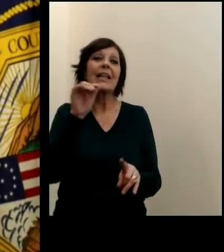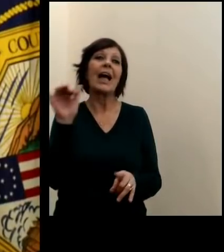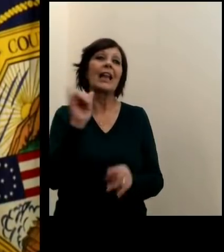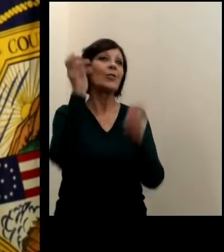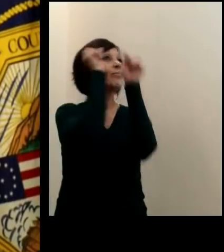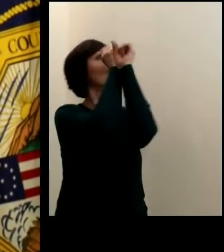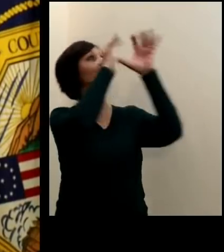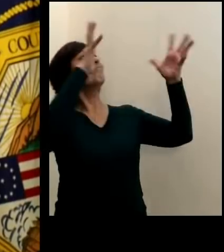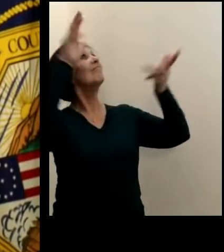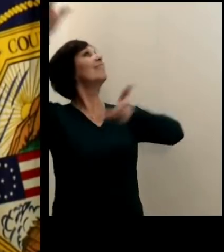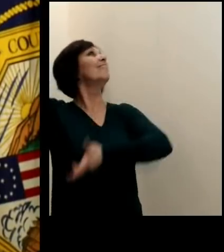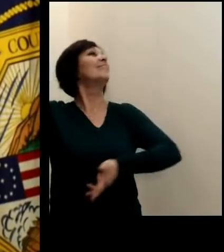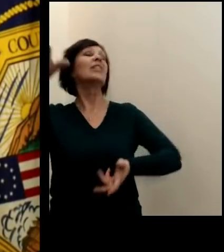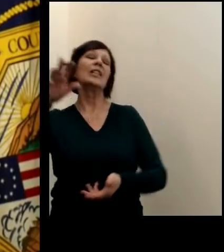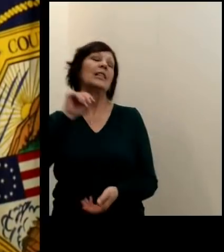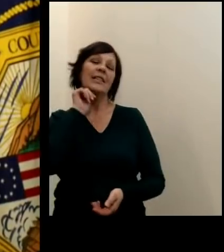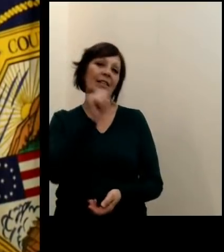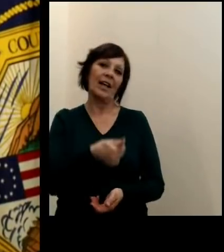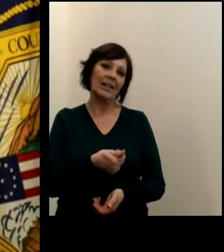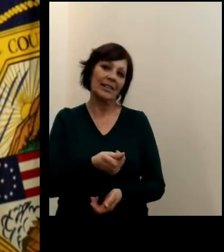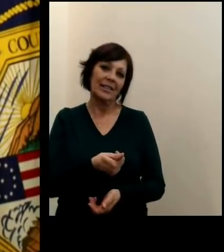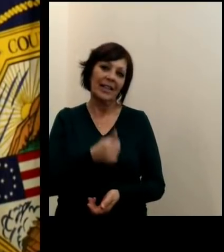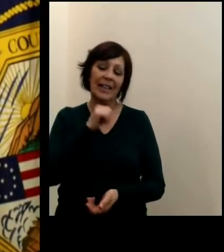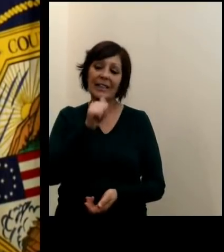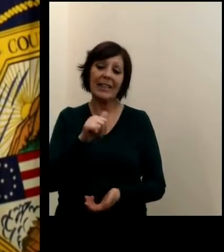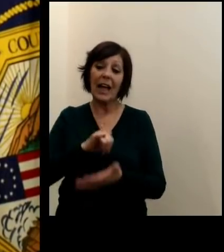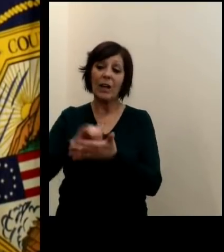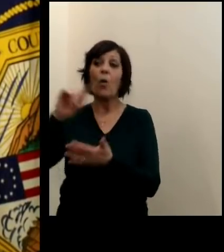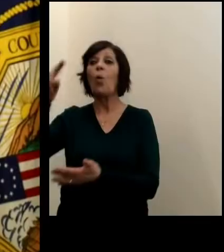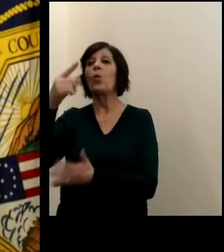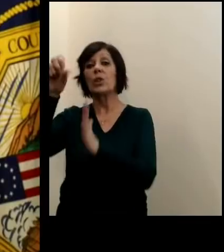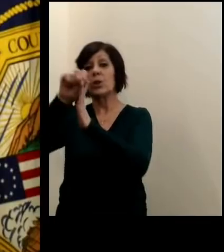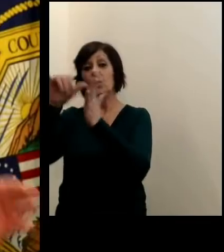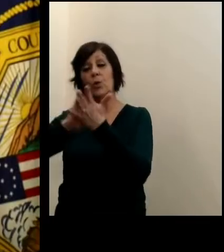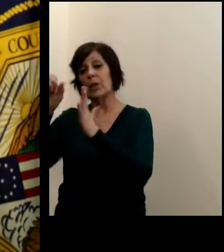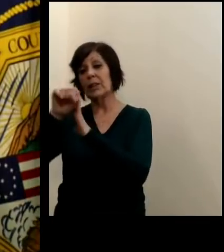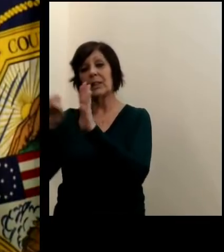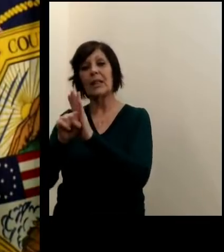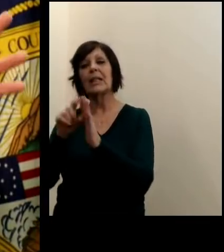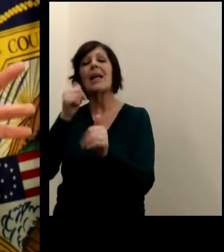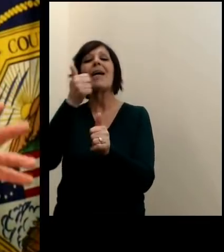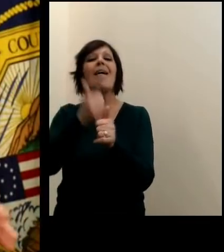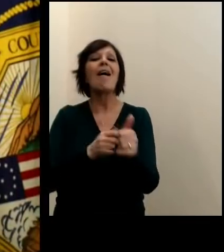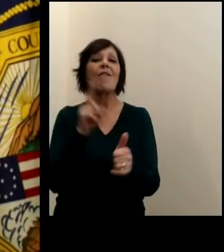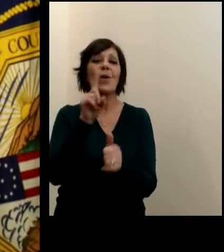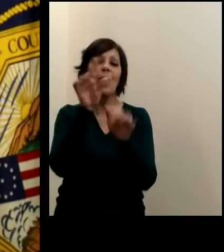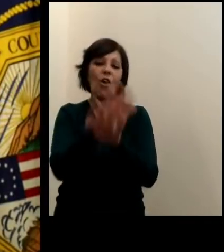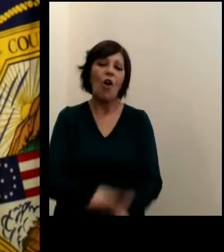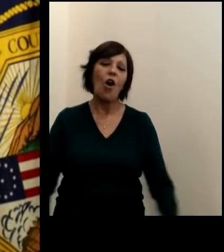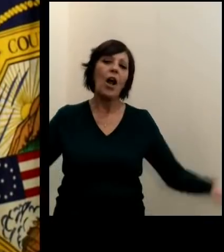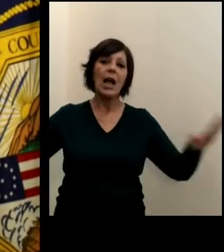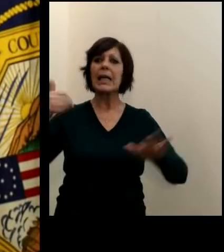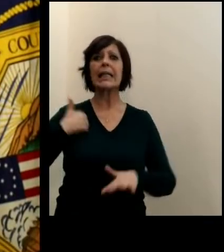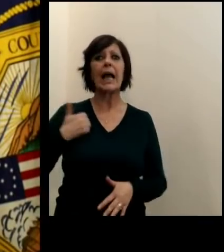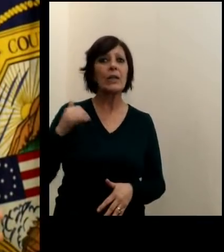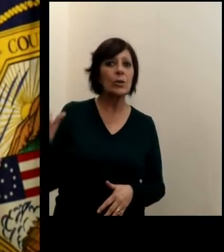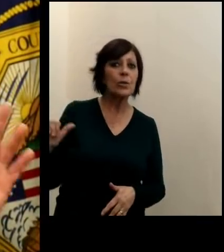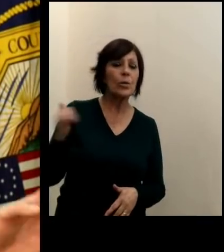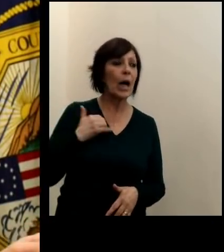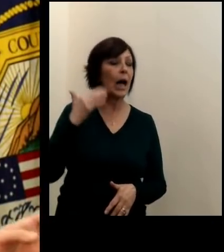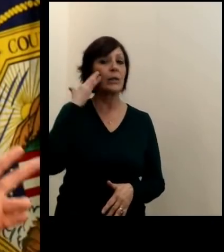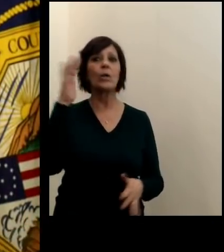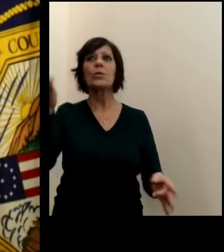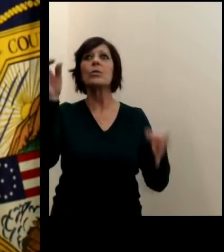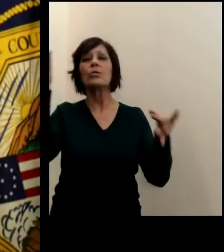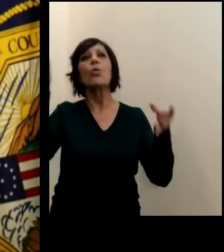And it's not just Erie County, it's not just New York State, it's like it everywhere. I know it's terrible across the border in Canada. I know it's